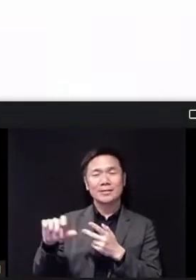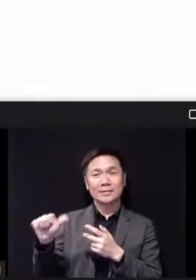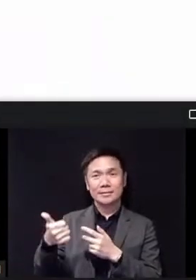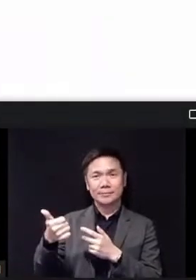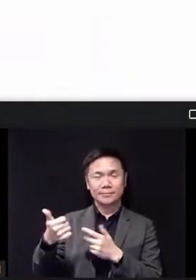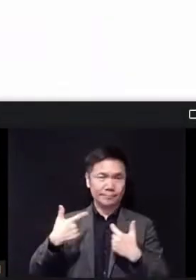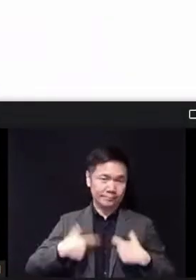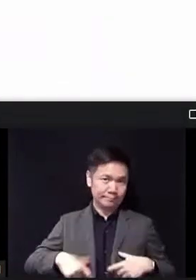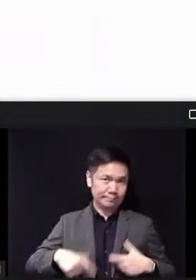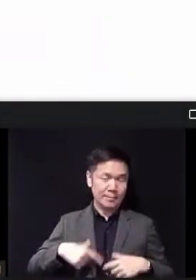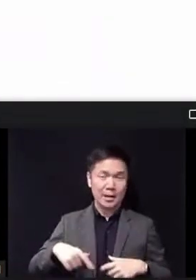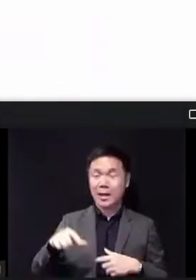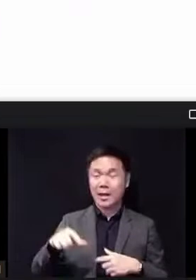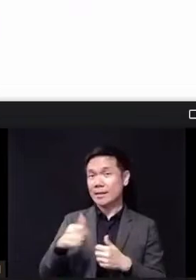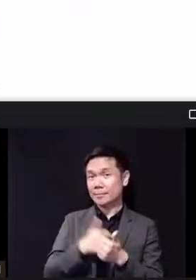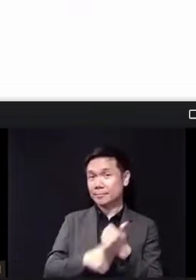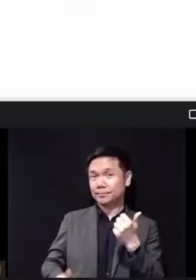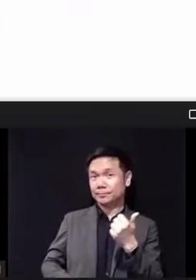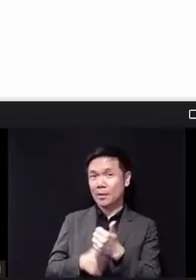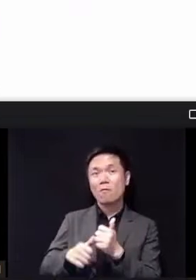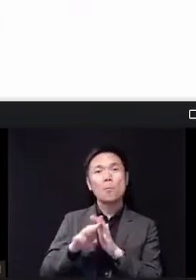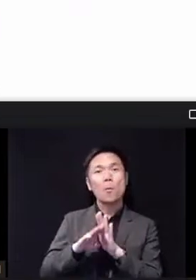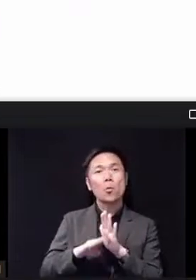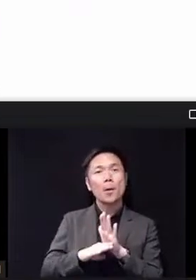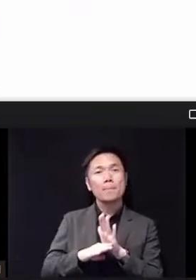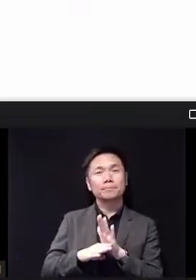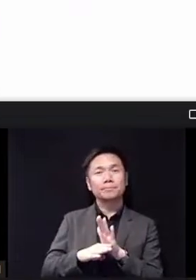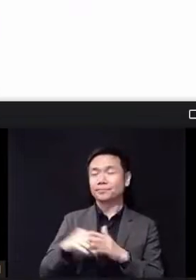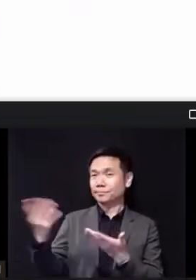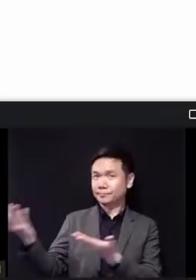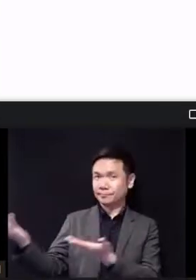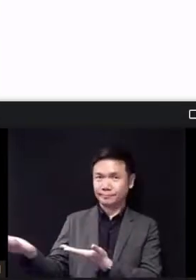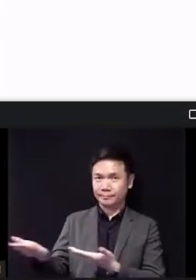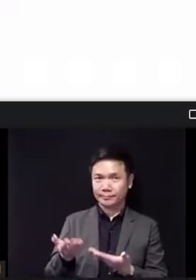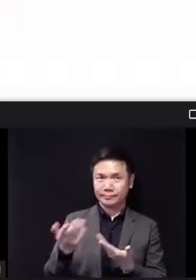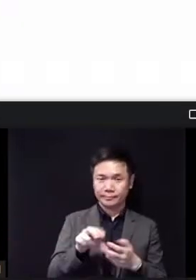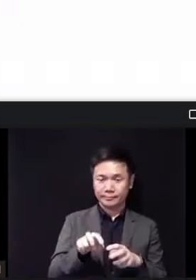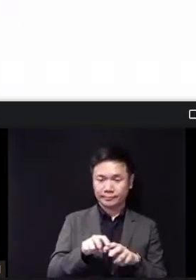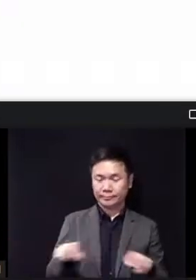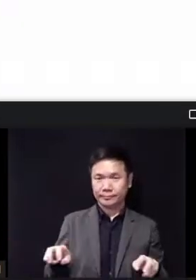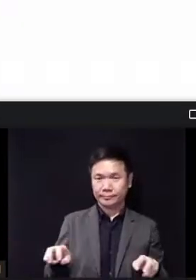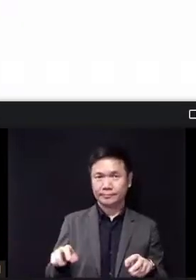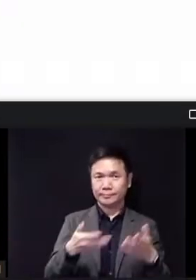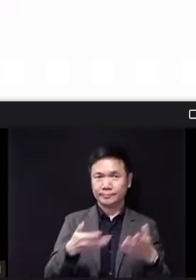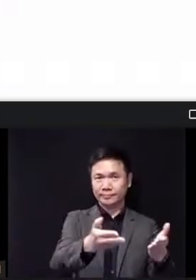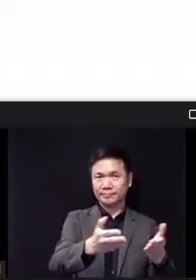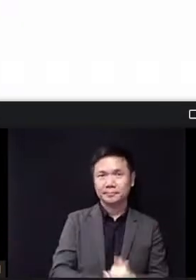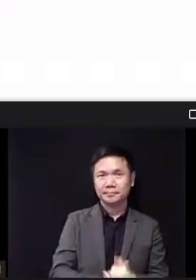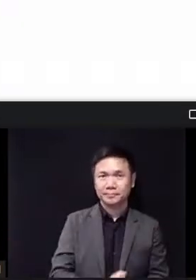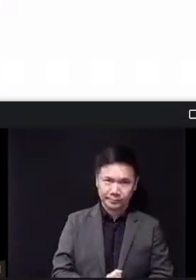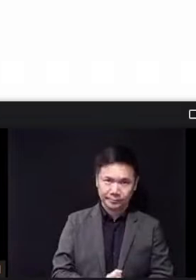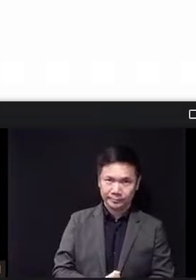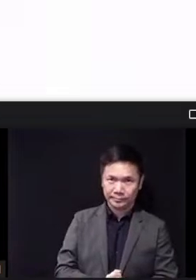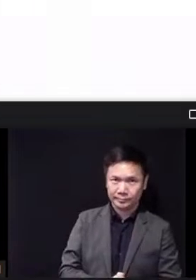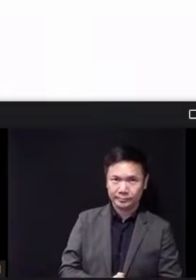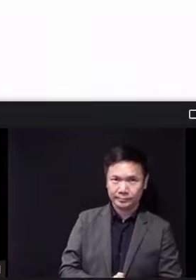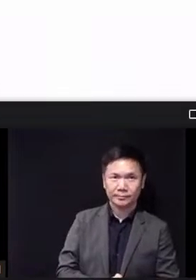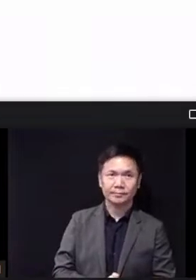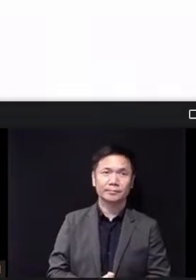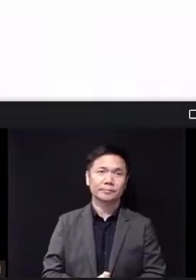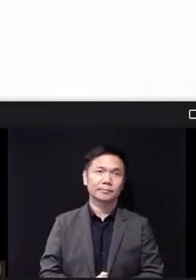Deputy Executive Director, Program, to take the seats at the rostrum.